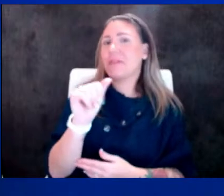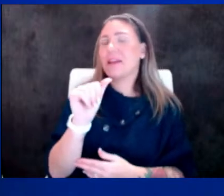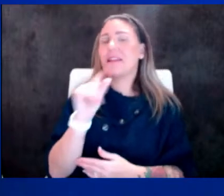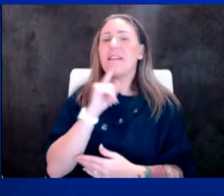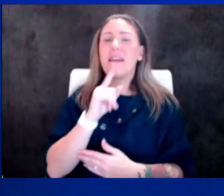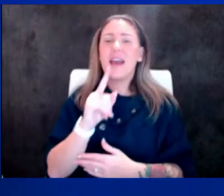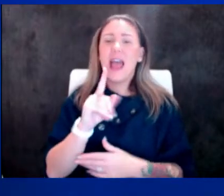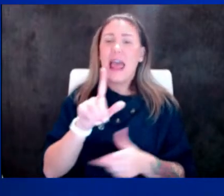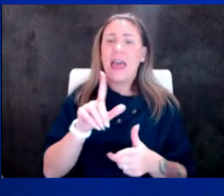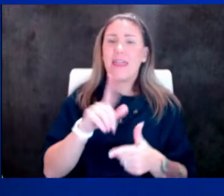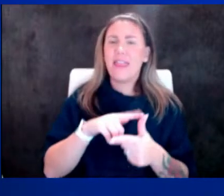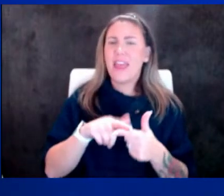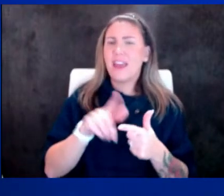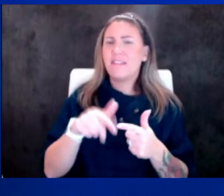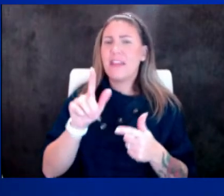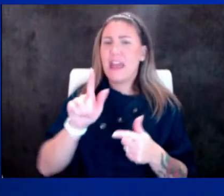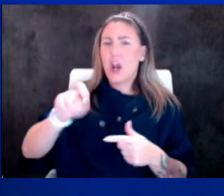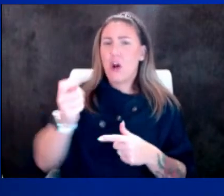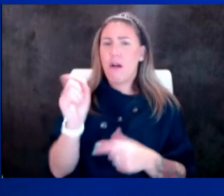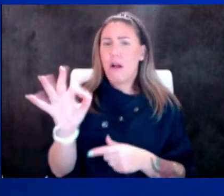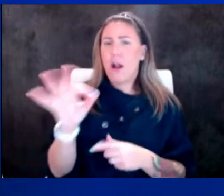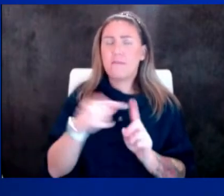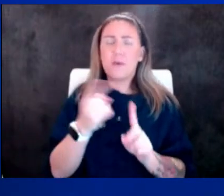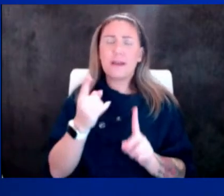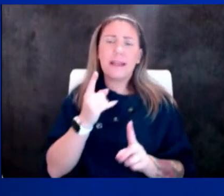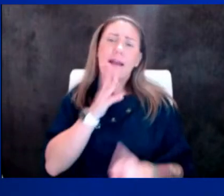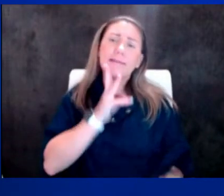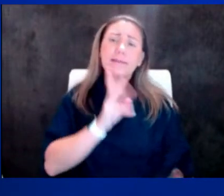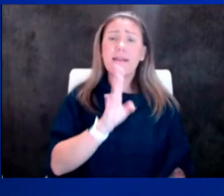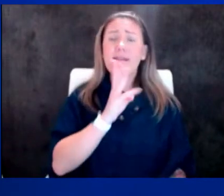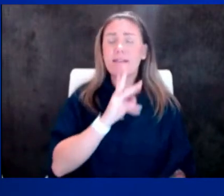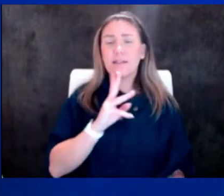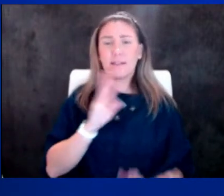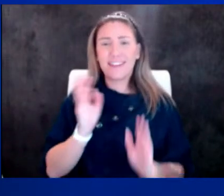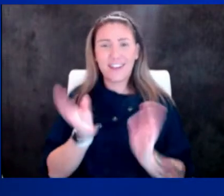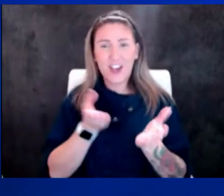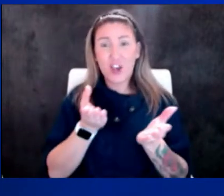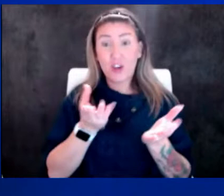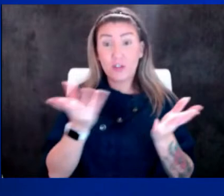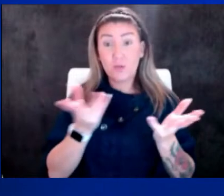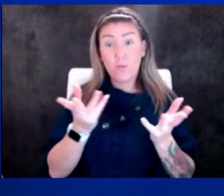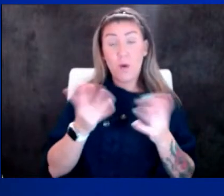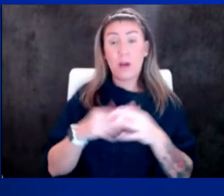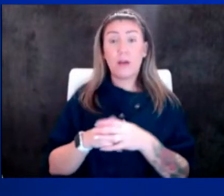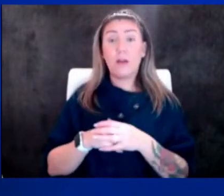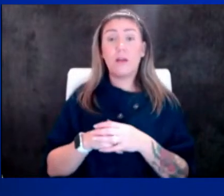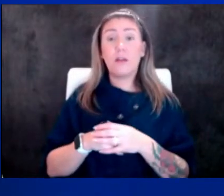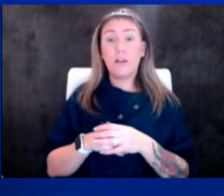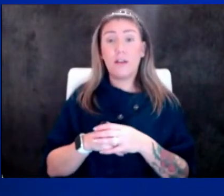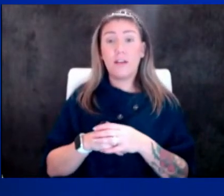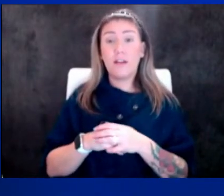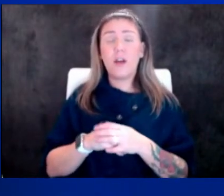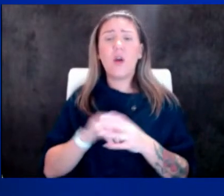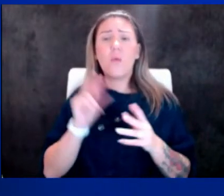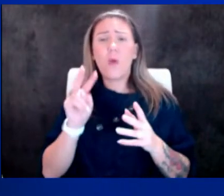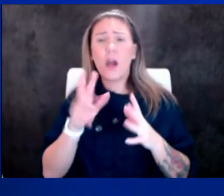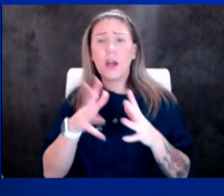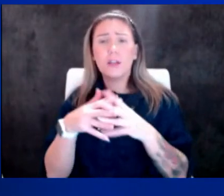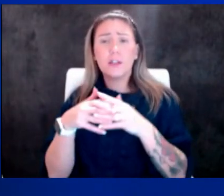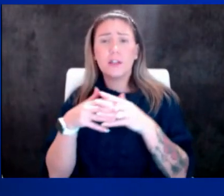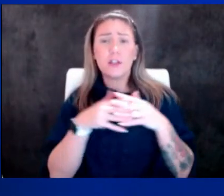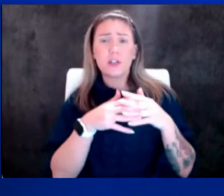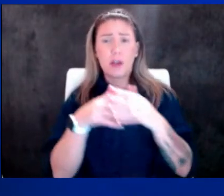sing. But what I'm really encouraged by is this thing about watching the America slowly climb up to